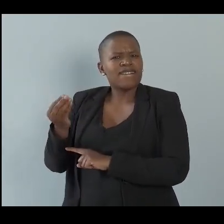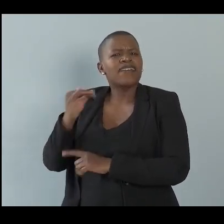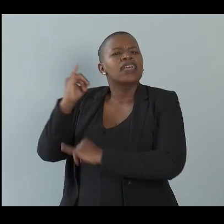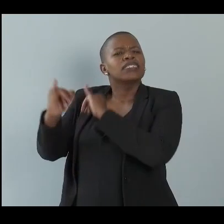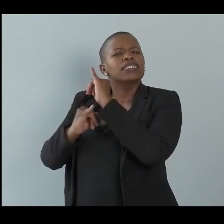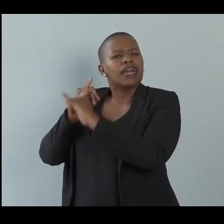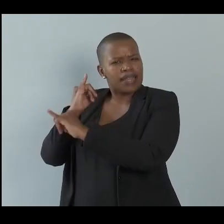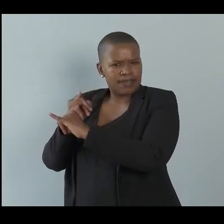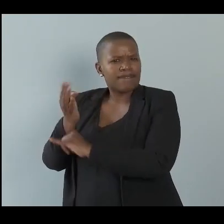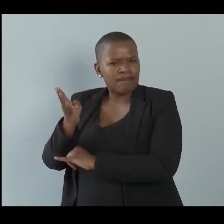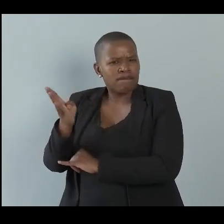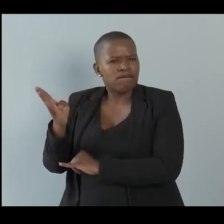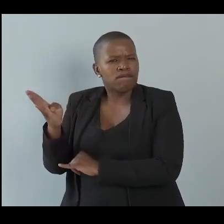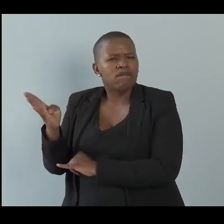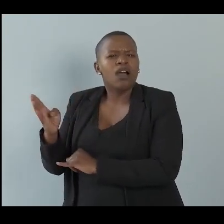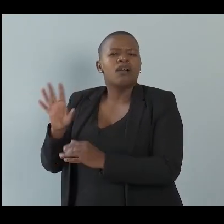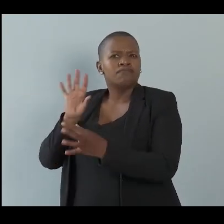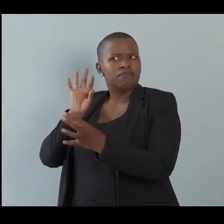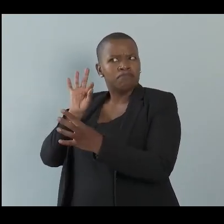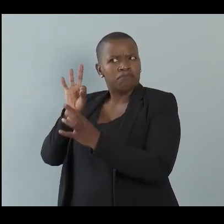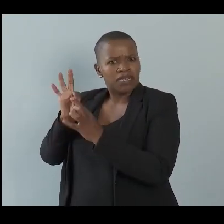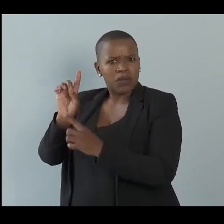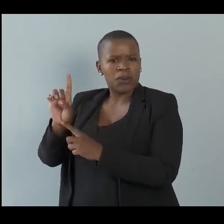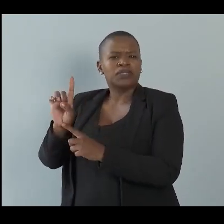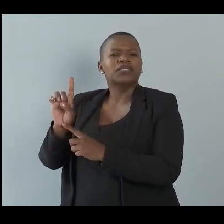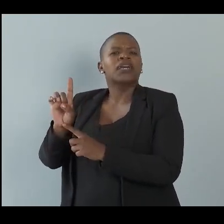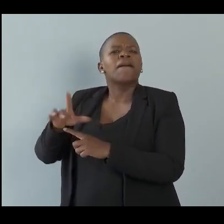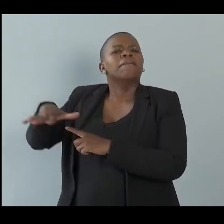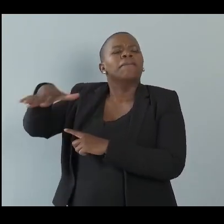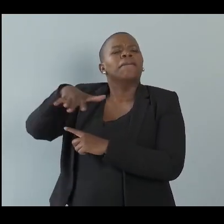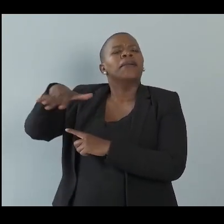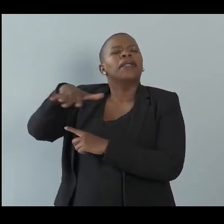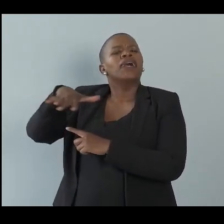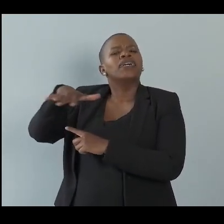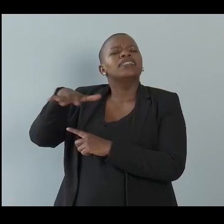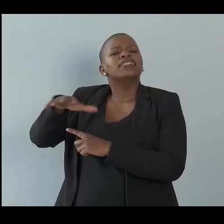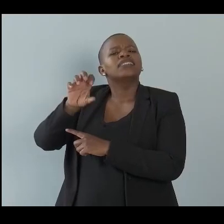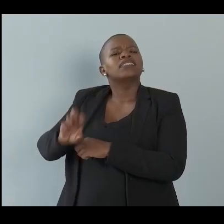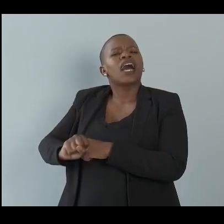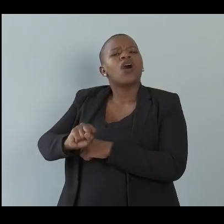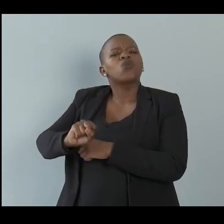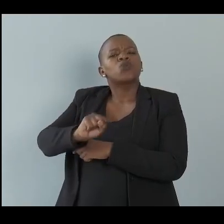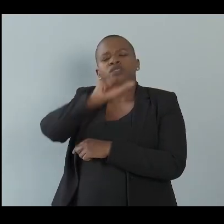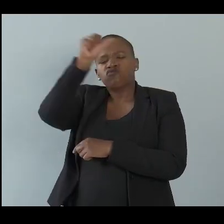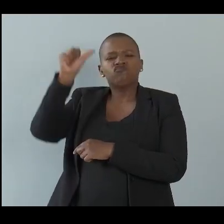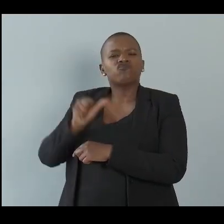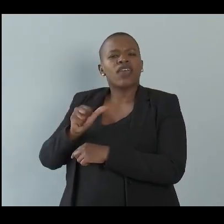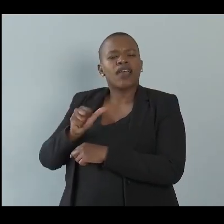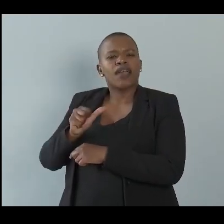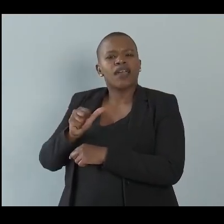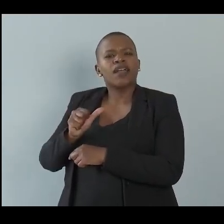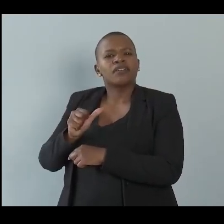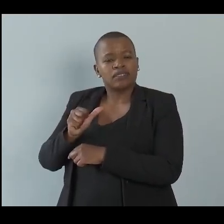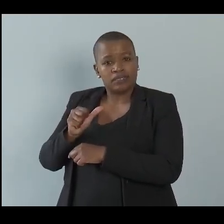mean, we've specifically targeted places like Malaysia. Southeast Asia is a very, very attractive market, particularly in IoT and